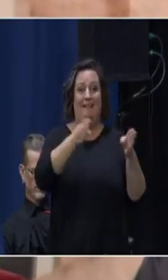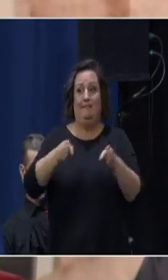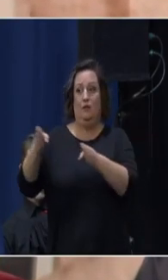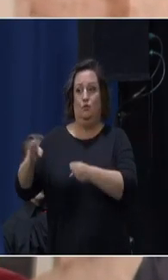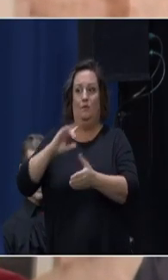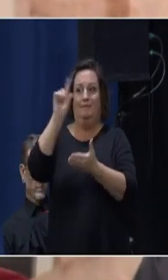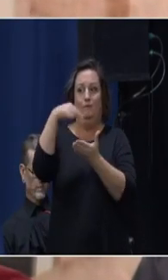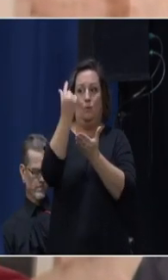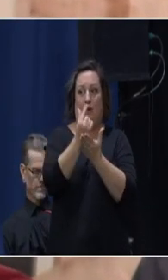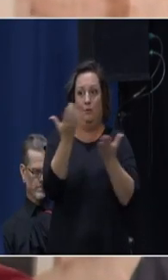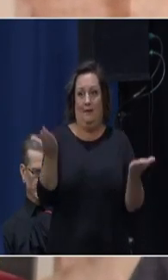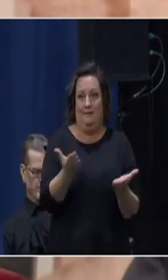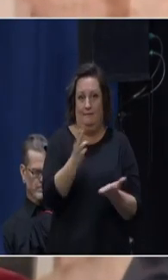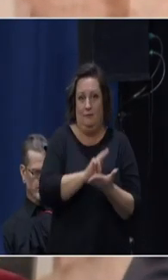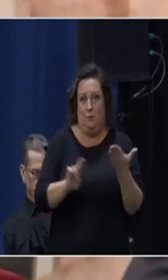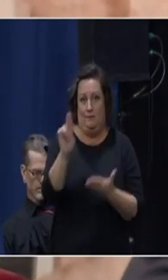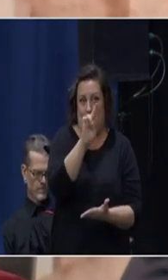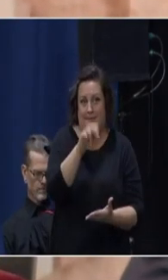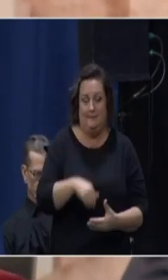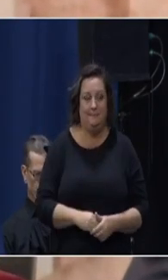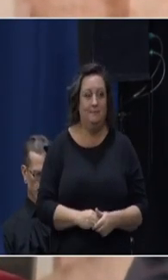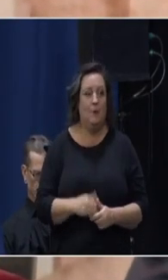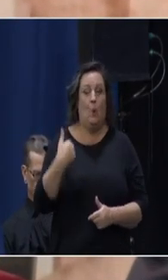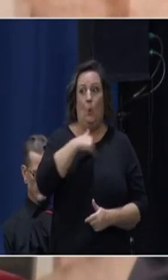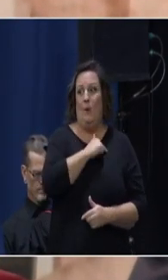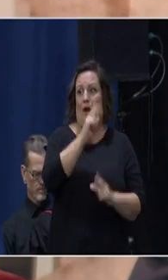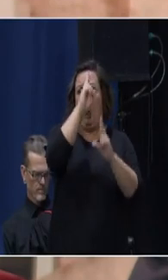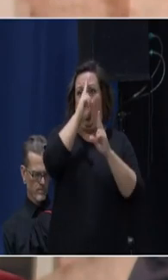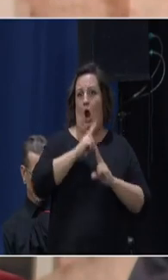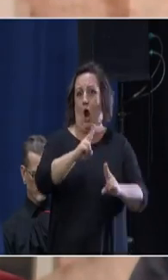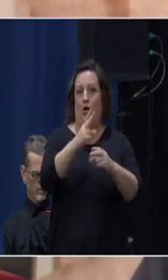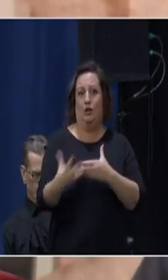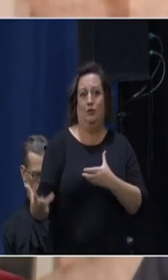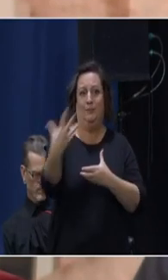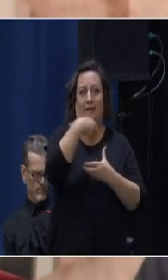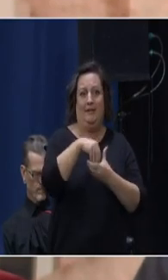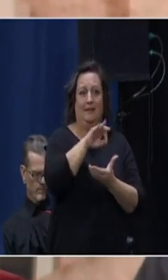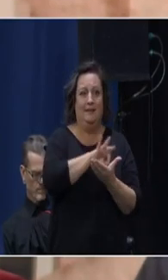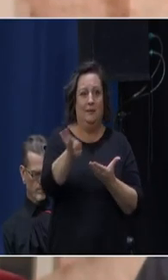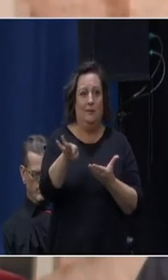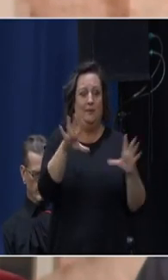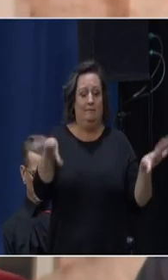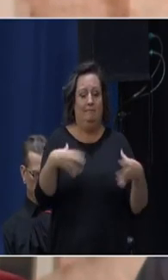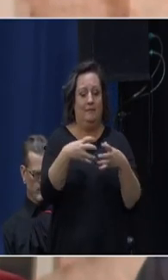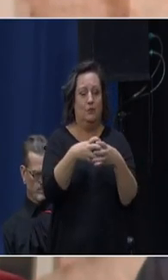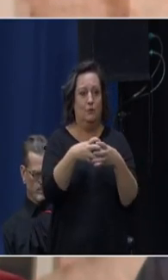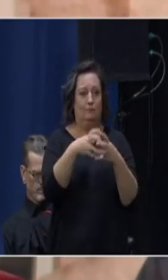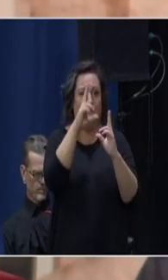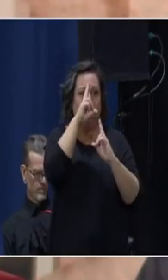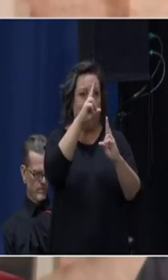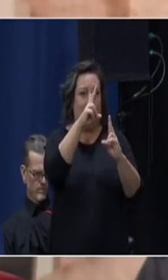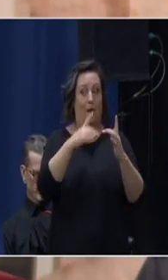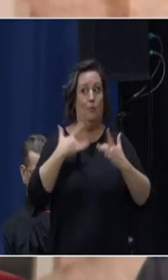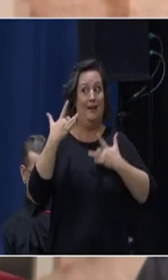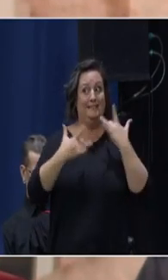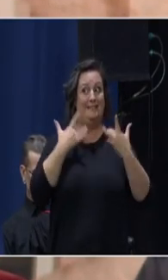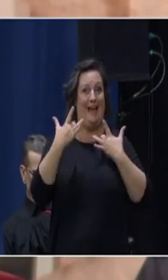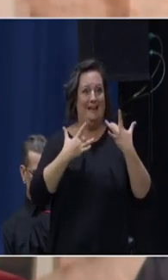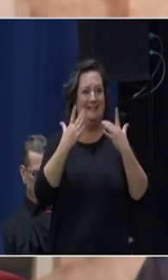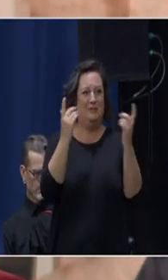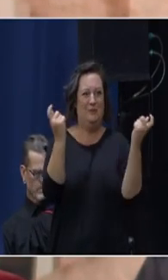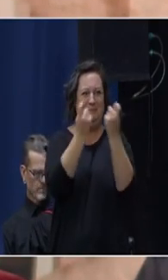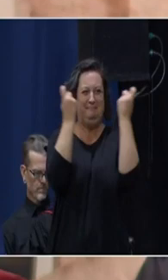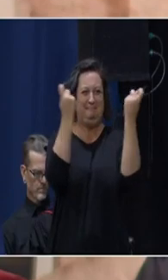our university. We are honored to have you be counted among this esteemed group and excited to celebrate in